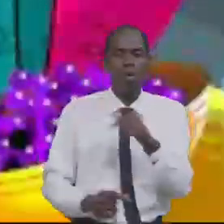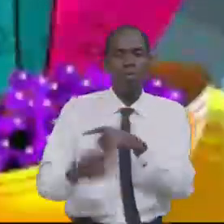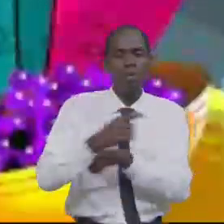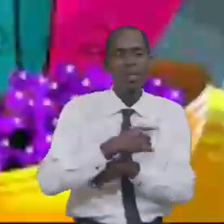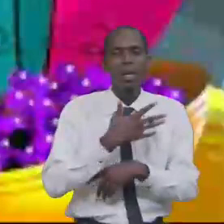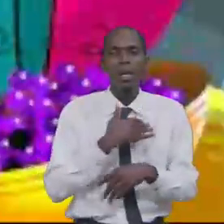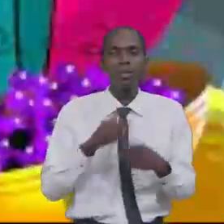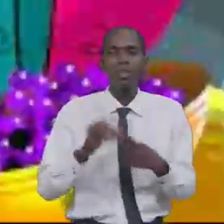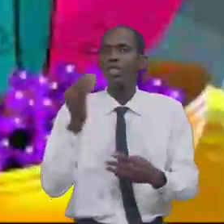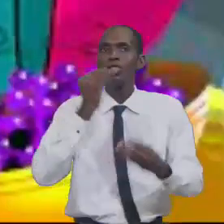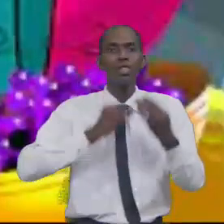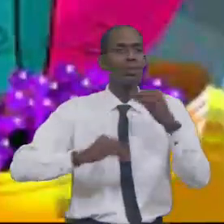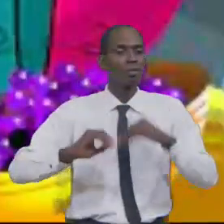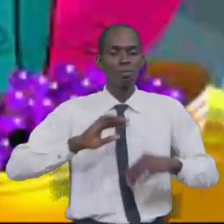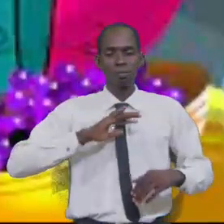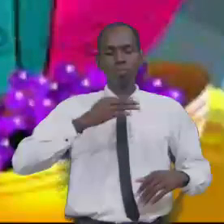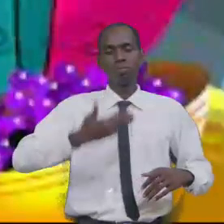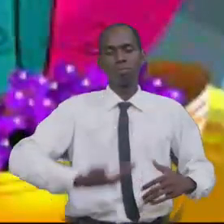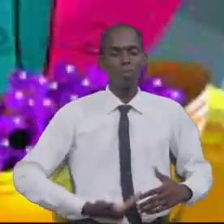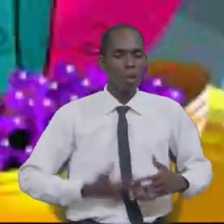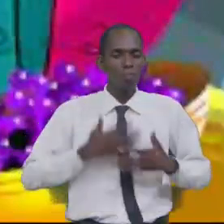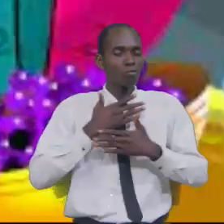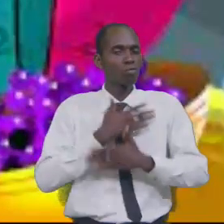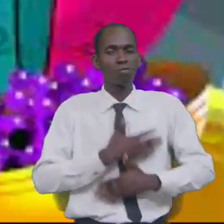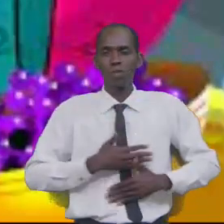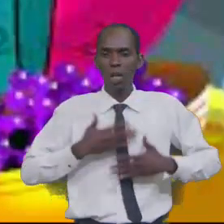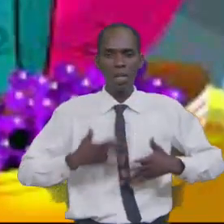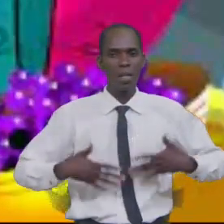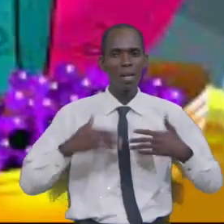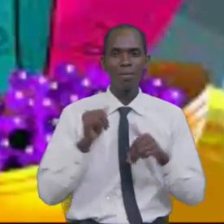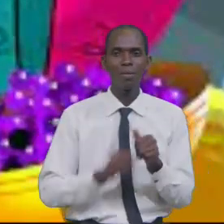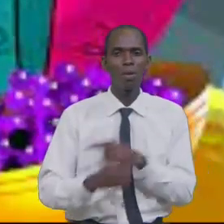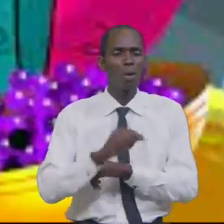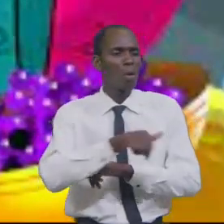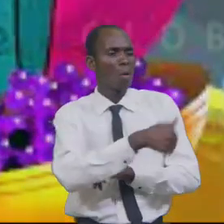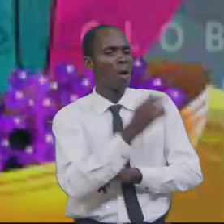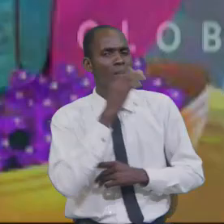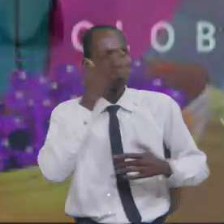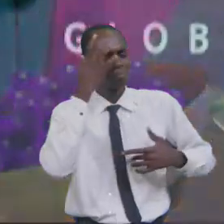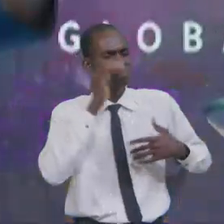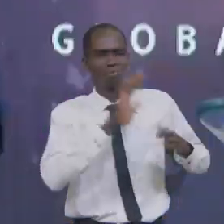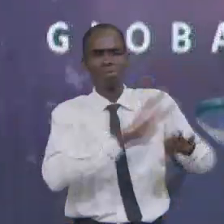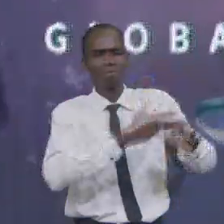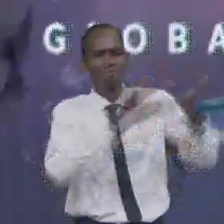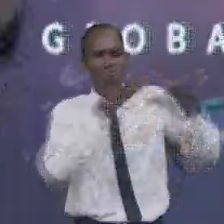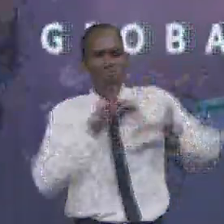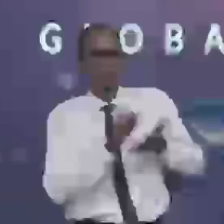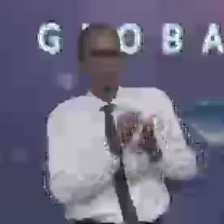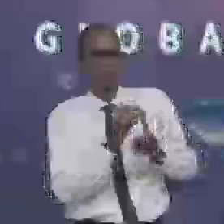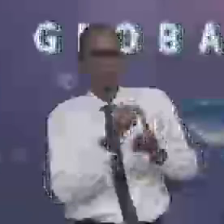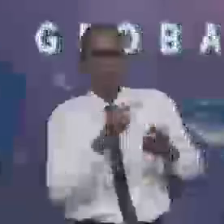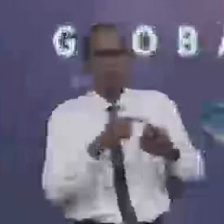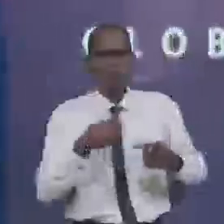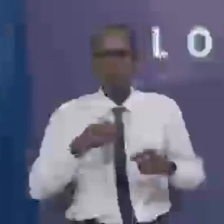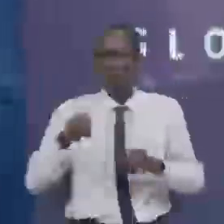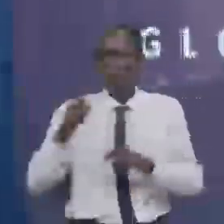day. Enjoy life every day. Other people are sick, don't talk about that to me. Other people are down, don't talk about